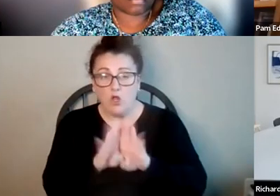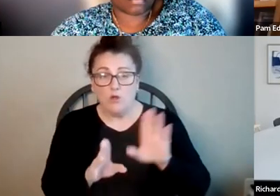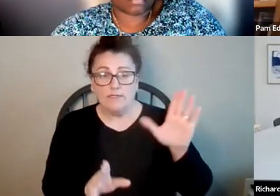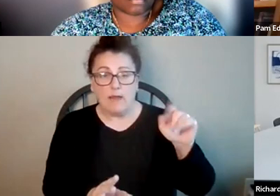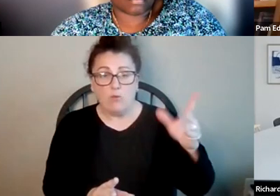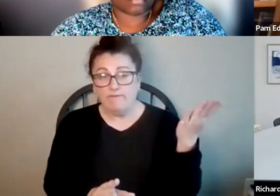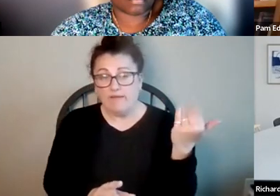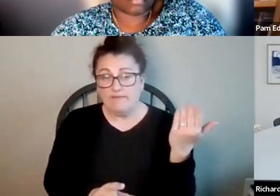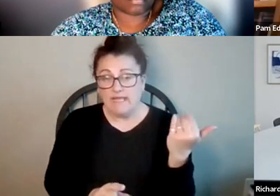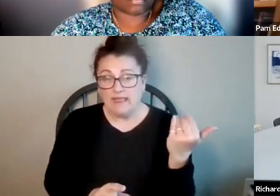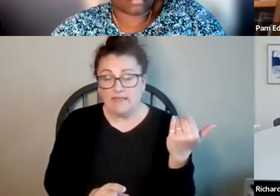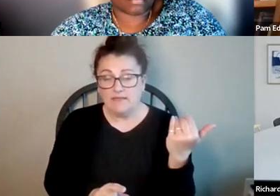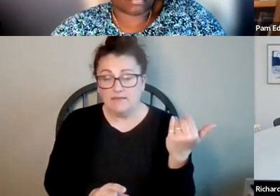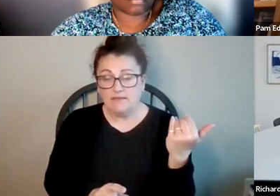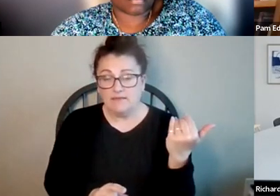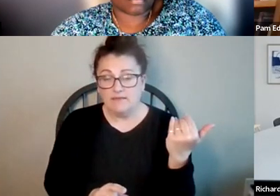15th, and